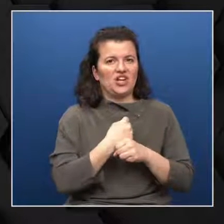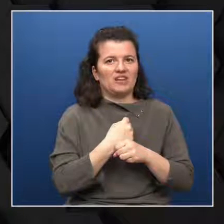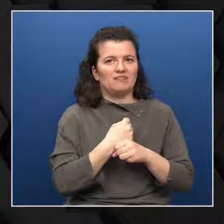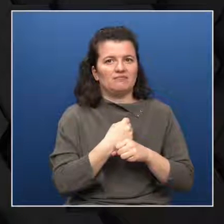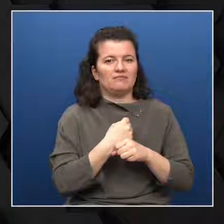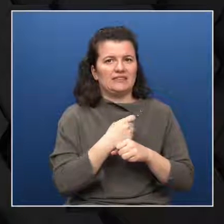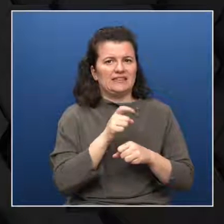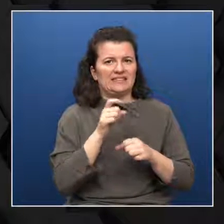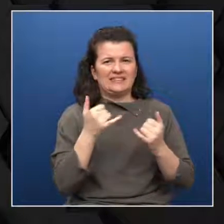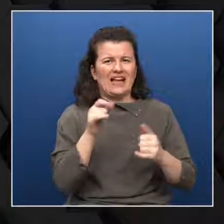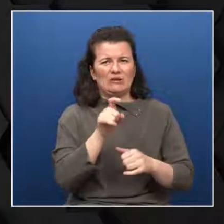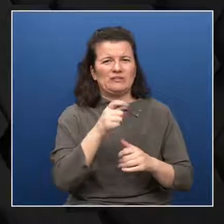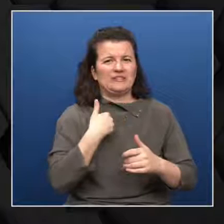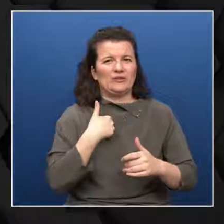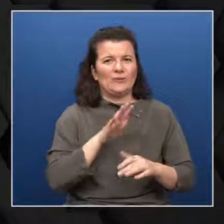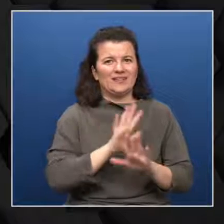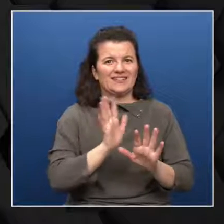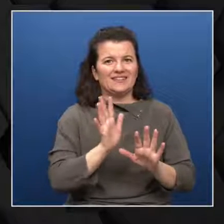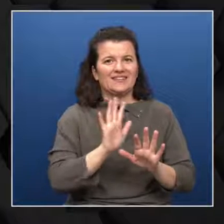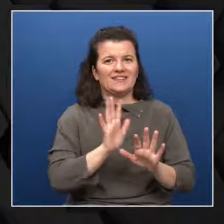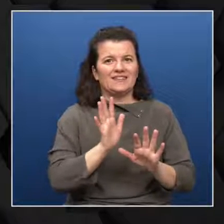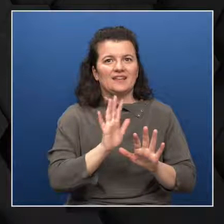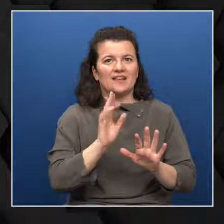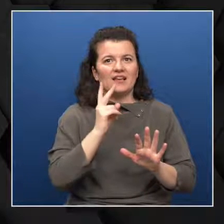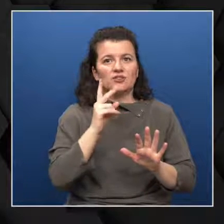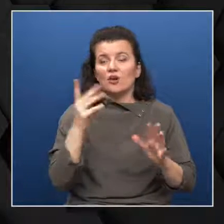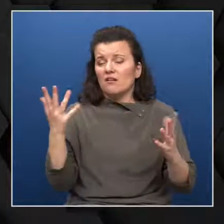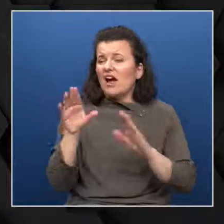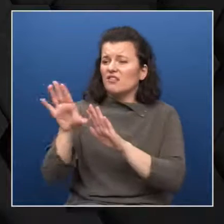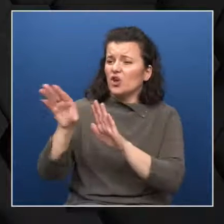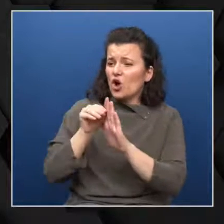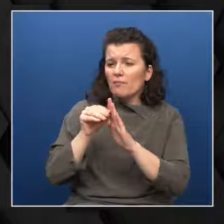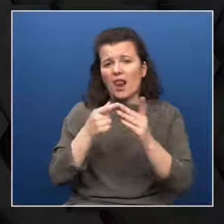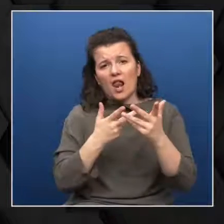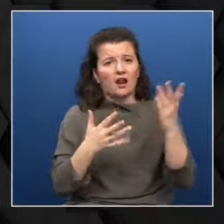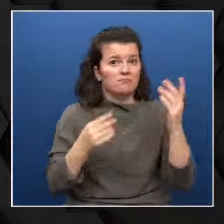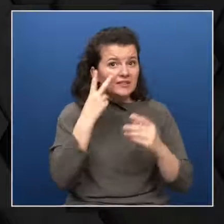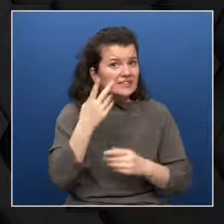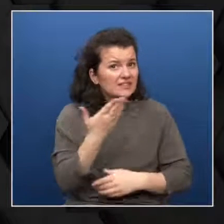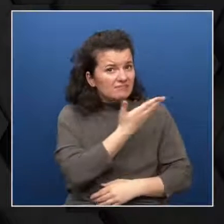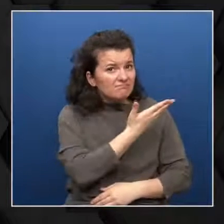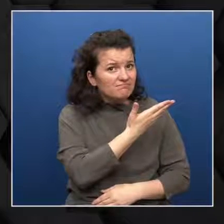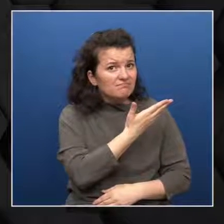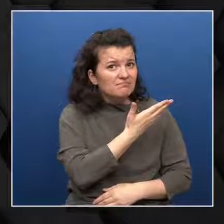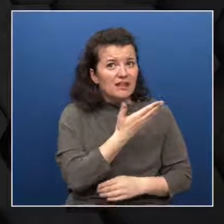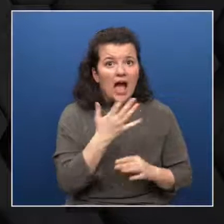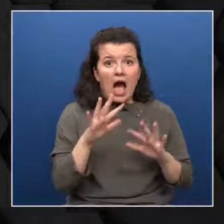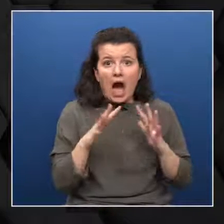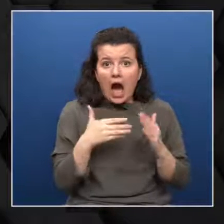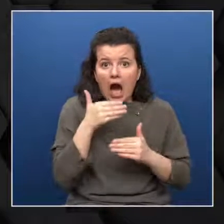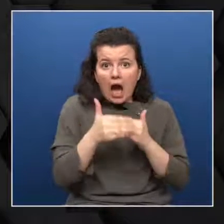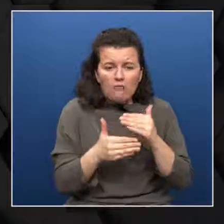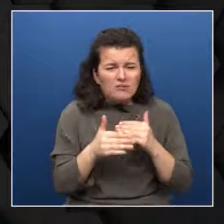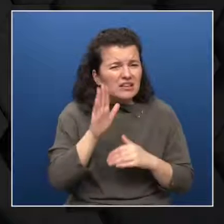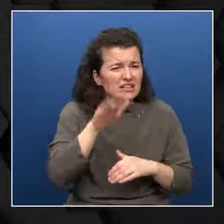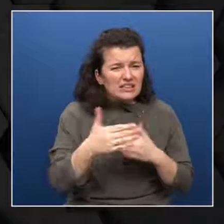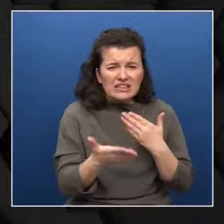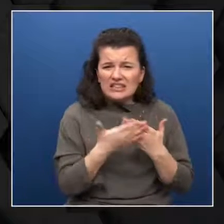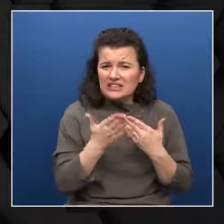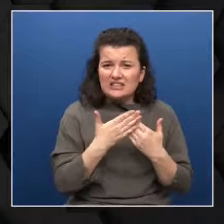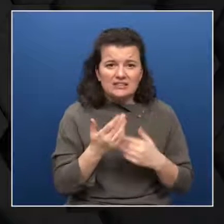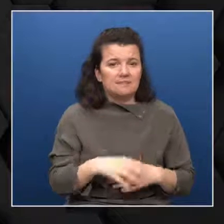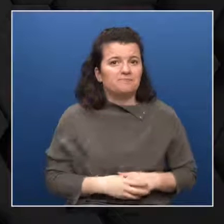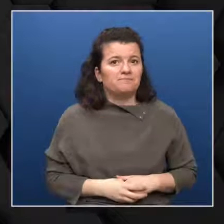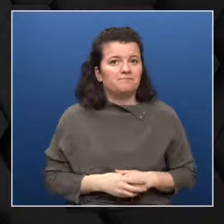can copy the failure details here. So it's really easy to get started. And we've also bundled this